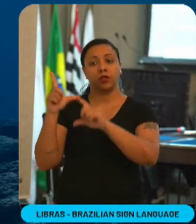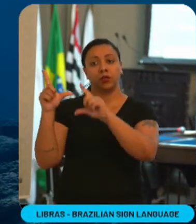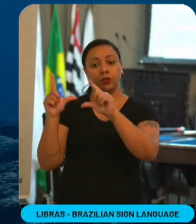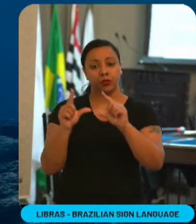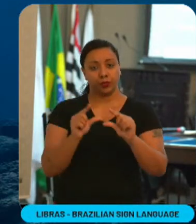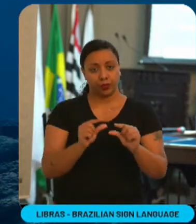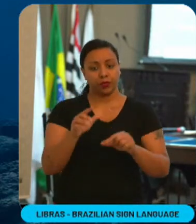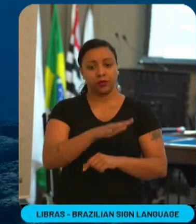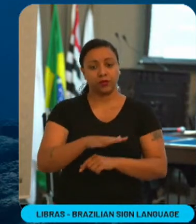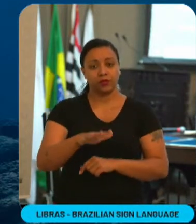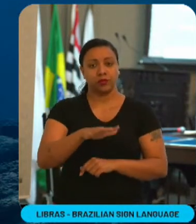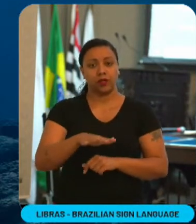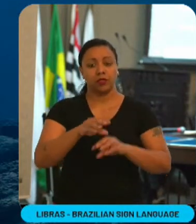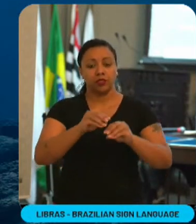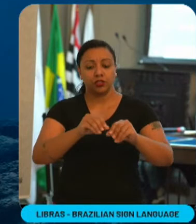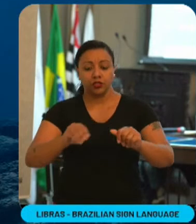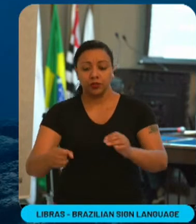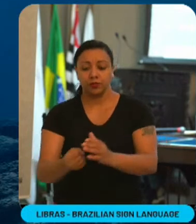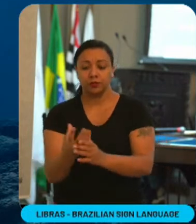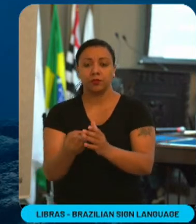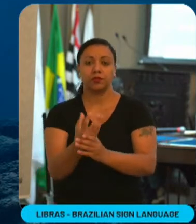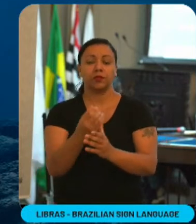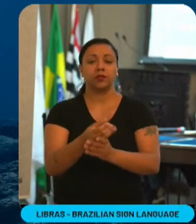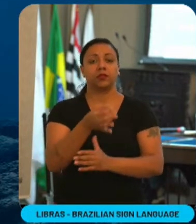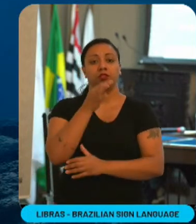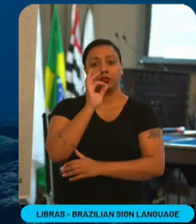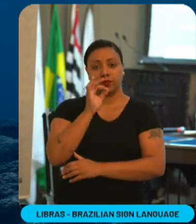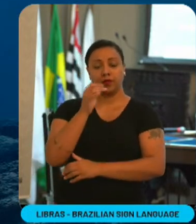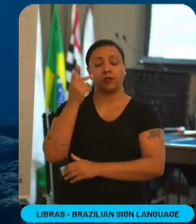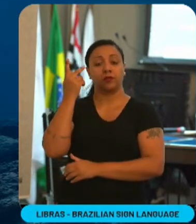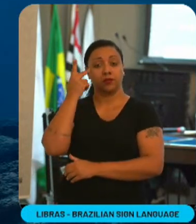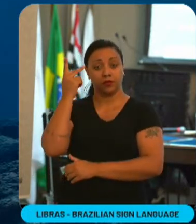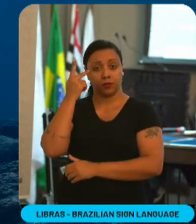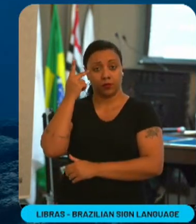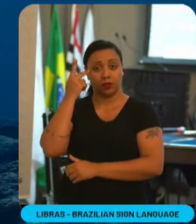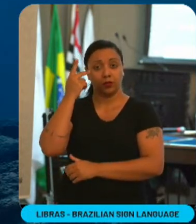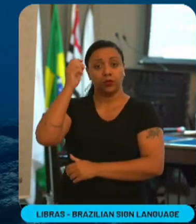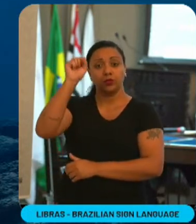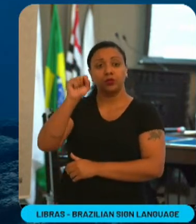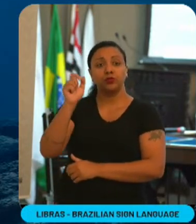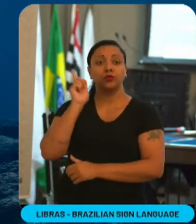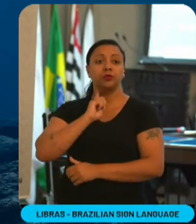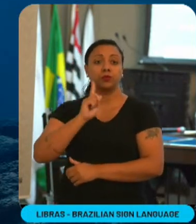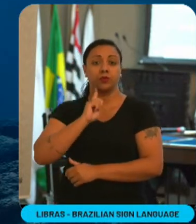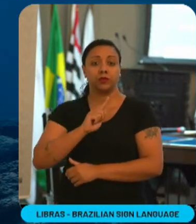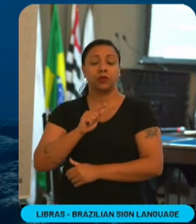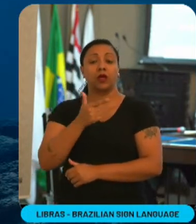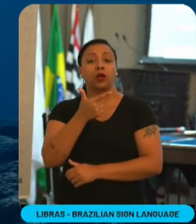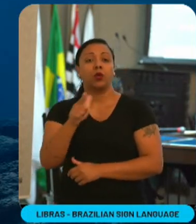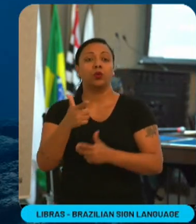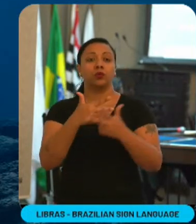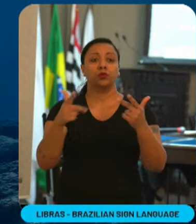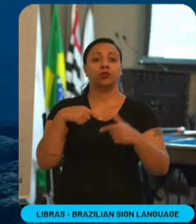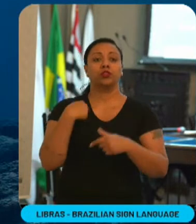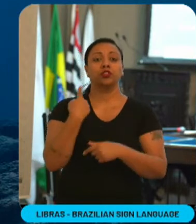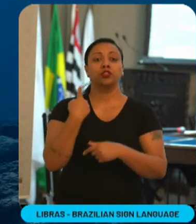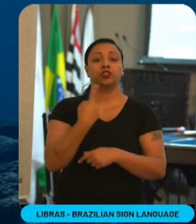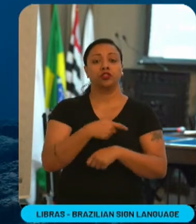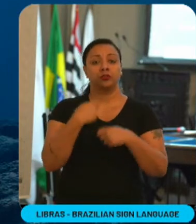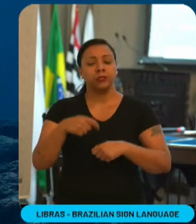but no matter what, you will have a reduction in the areas of coffee plantation. So it's